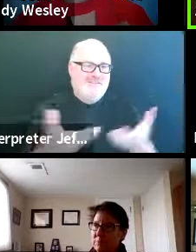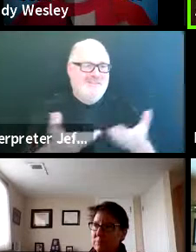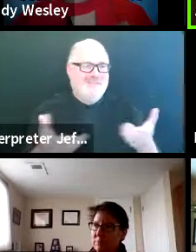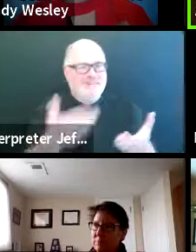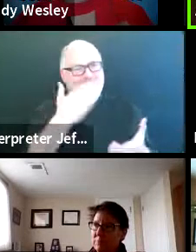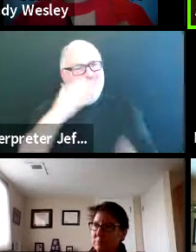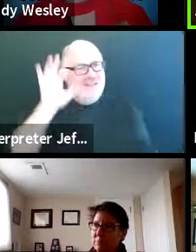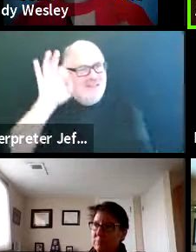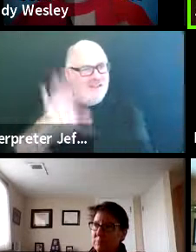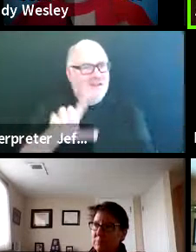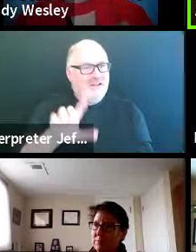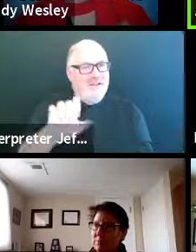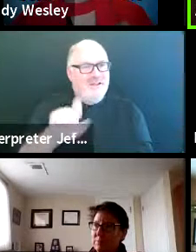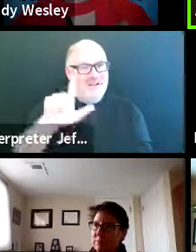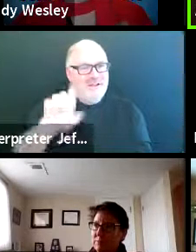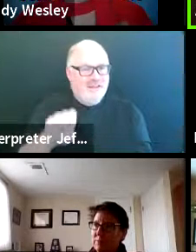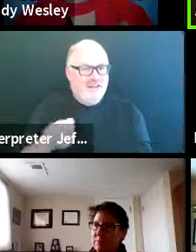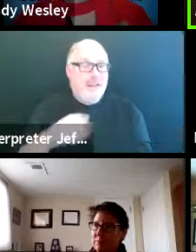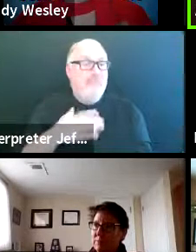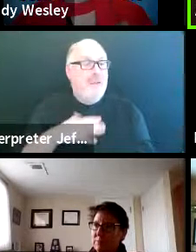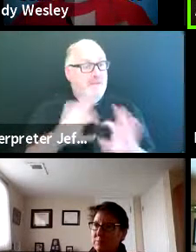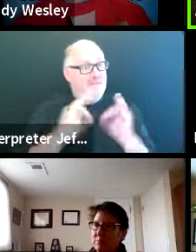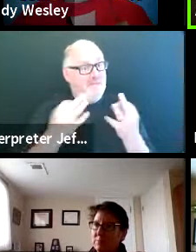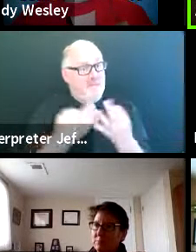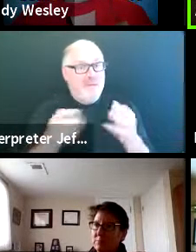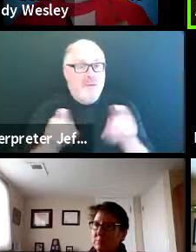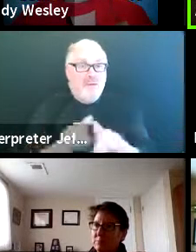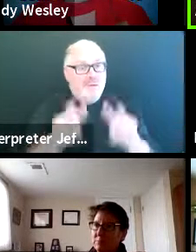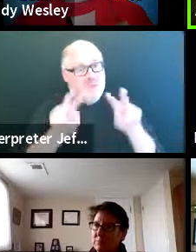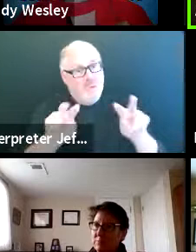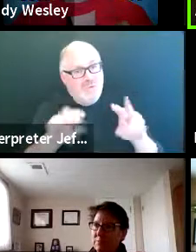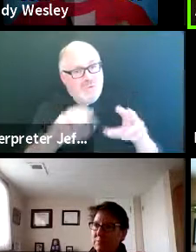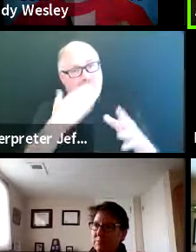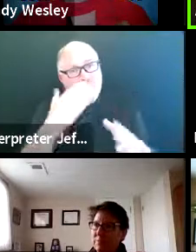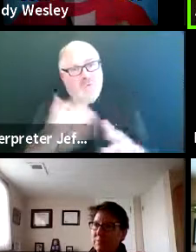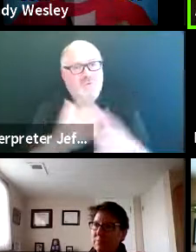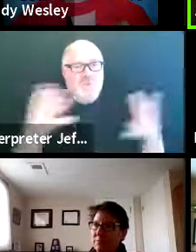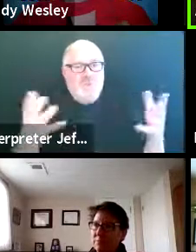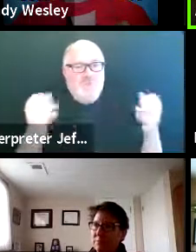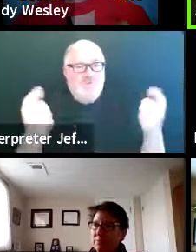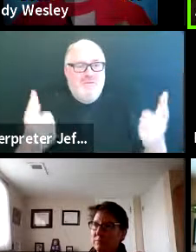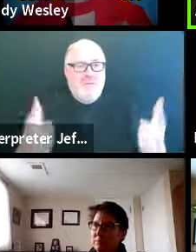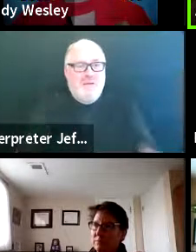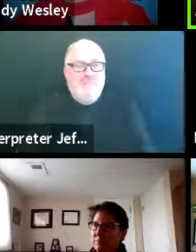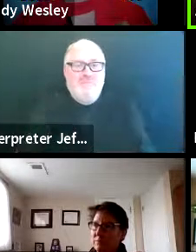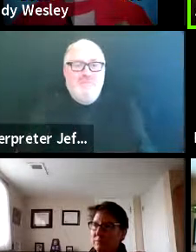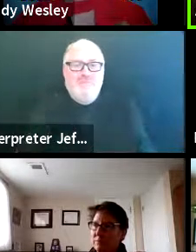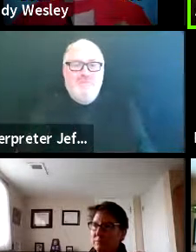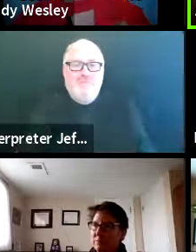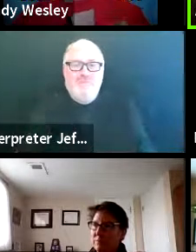Pastor Lili, and I thank my family who is watching. Thank you, everybody.